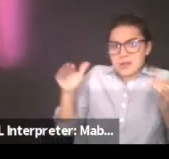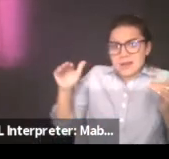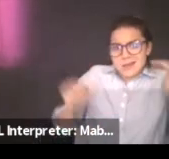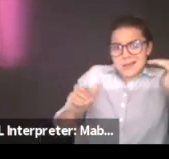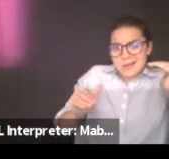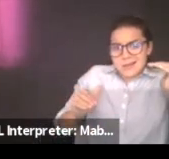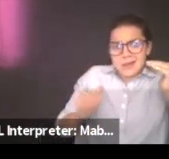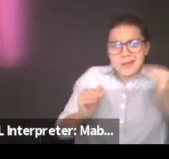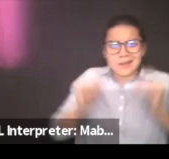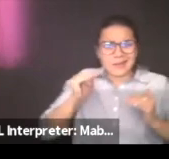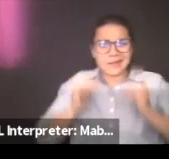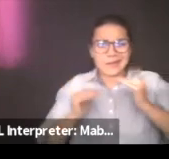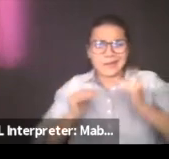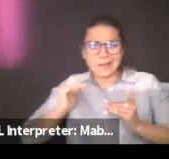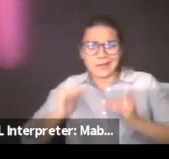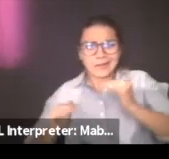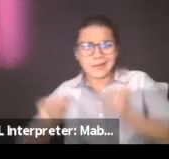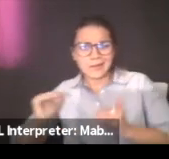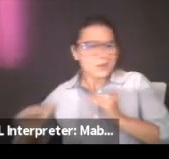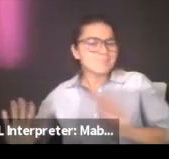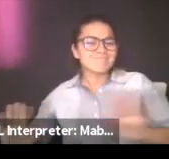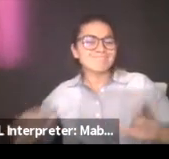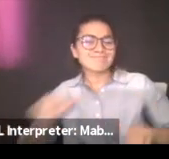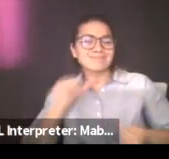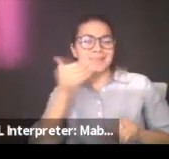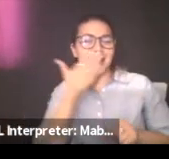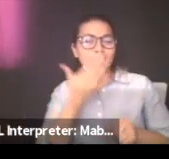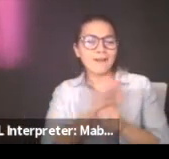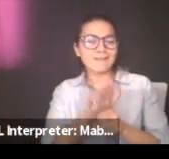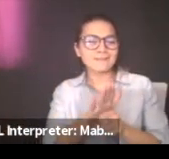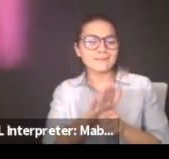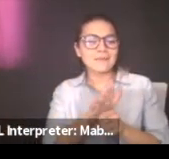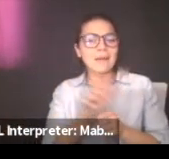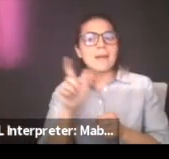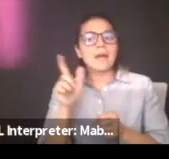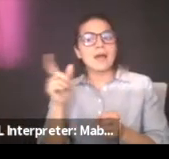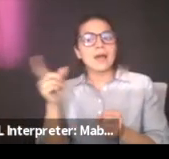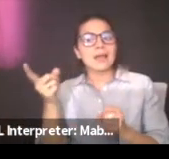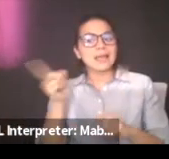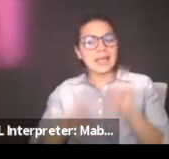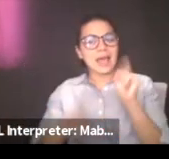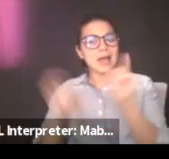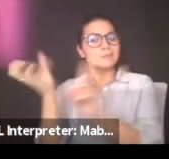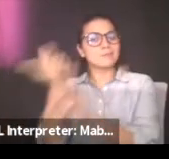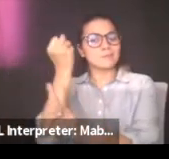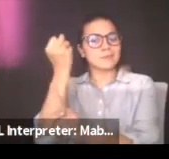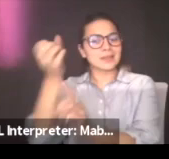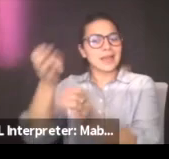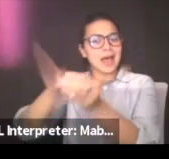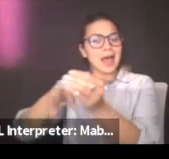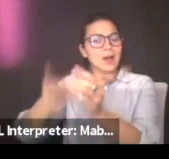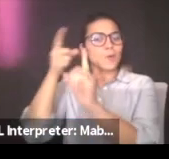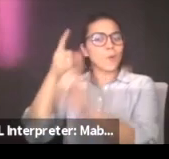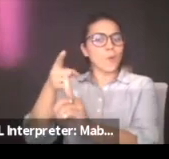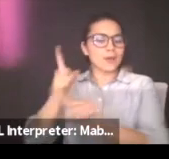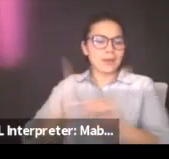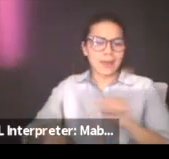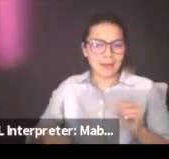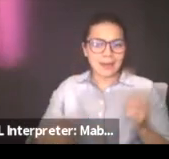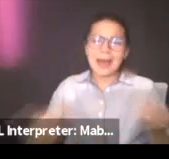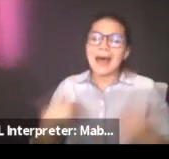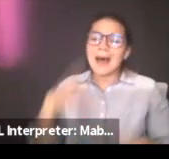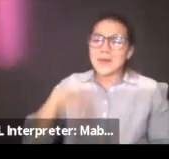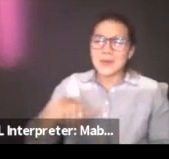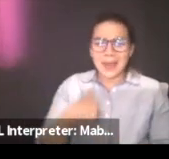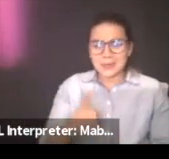it's damaging the end goal. So I will just say that it's a much more complex question that can be answered in the time we have allotted, and I know that we're